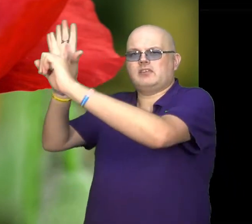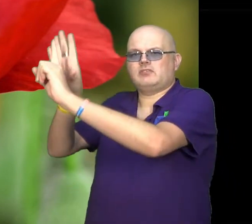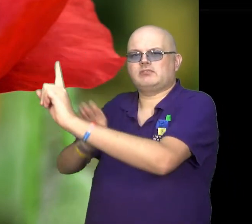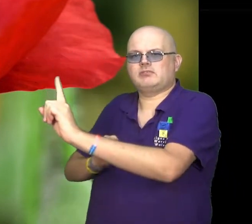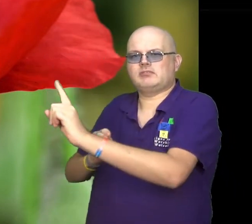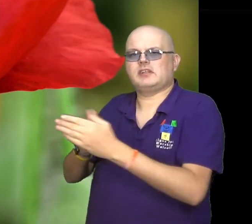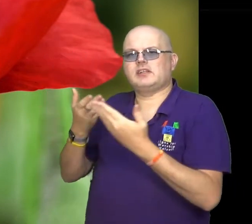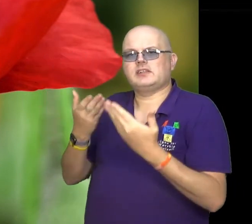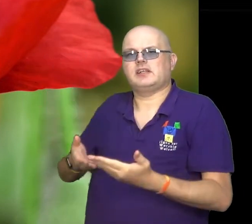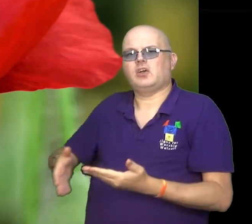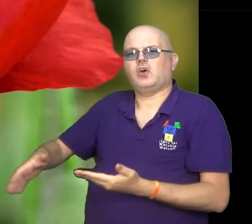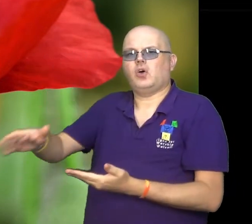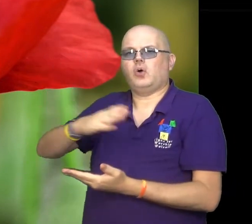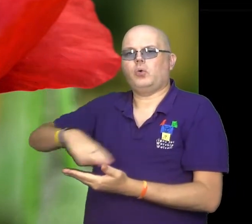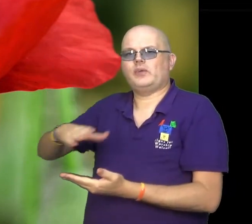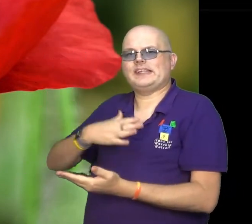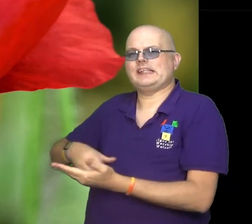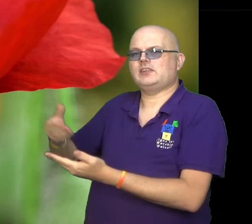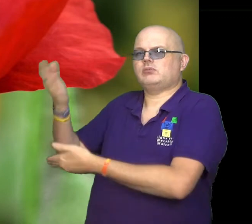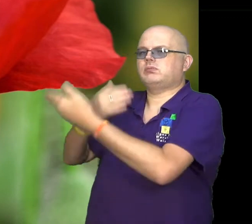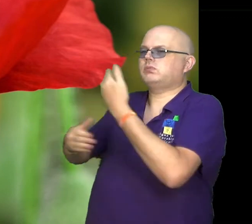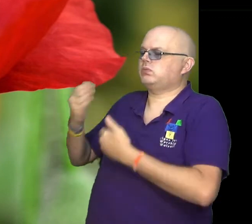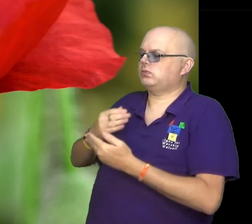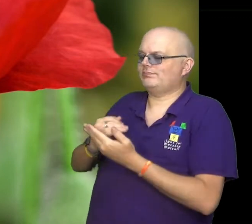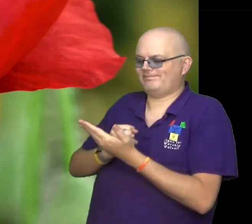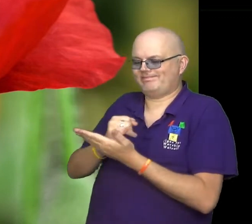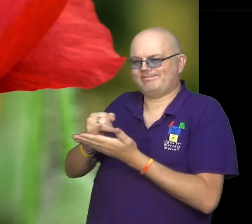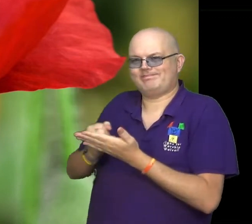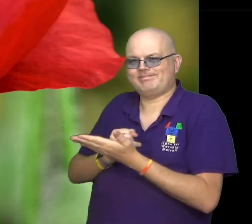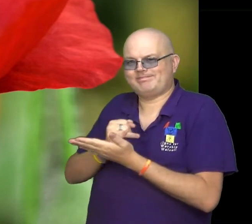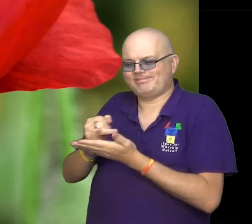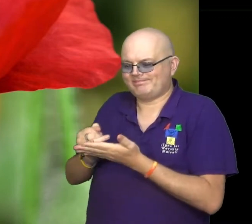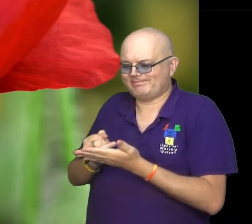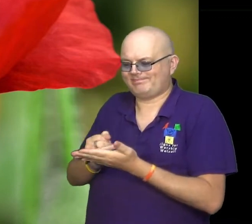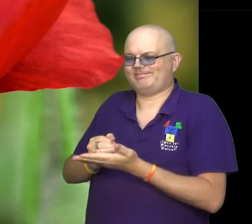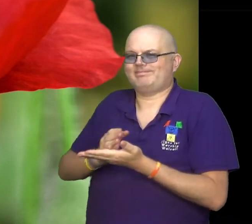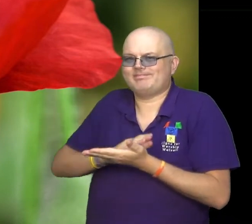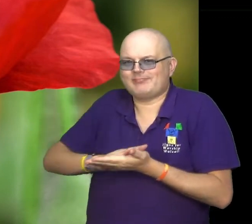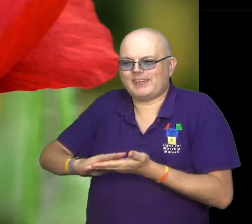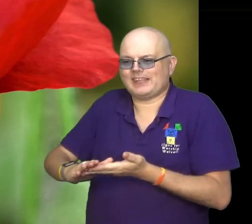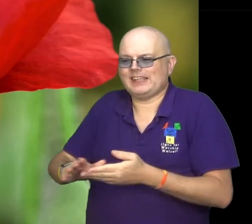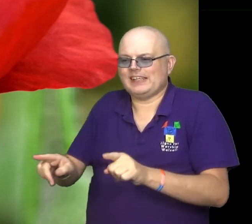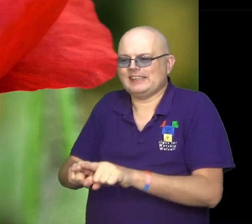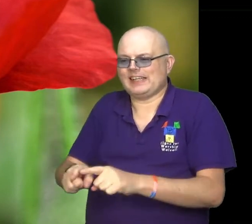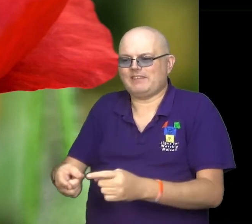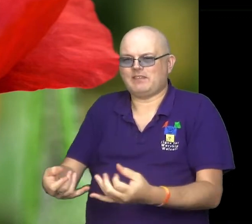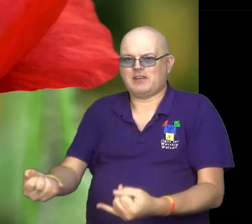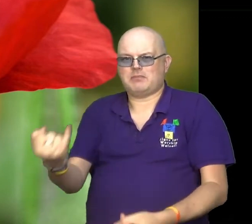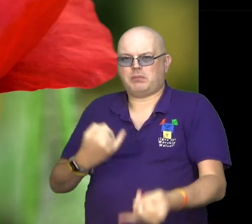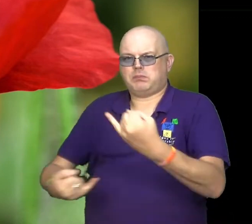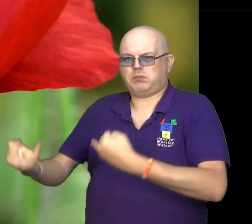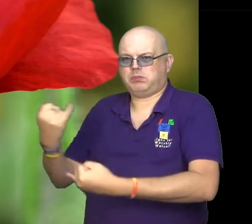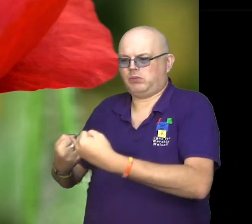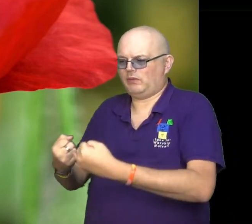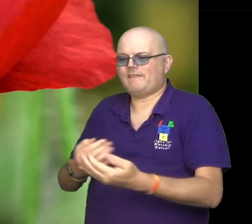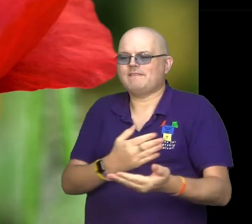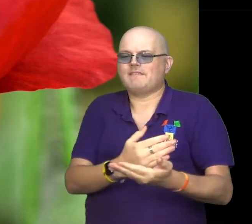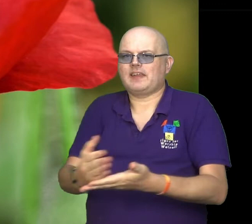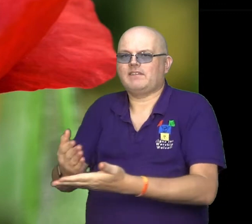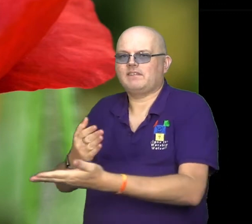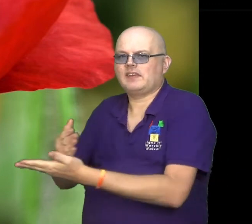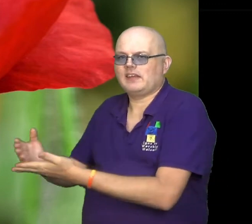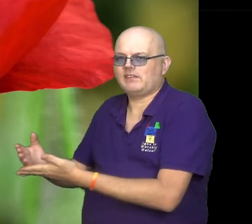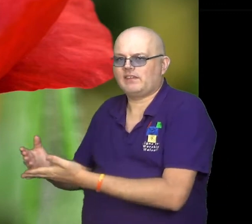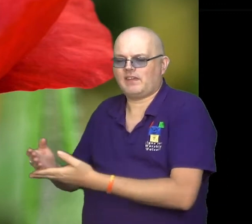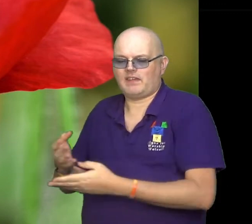heaven. Give us today our daily bread. Forgive us our sins, as we forgive those who sin